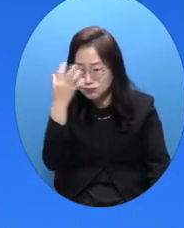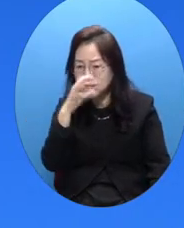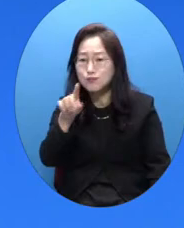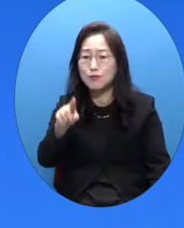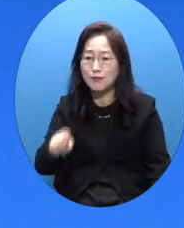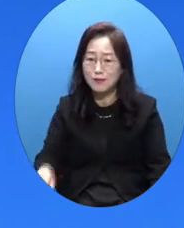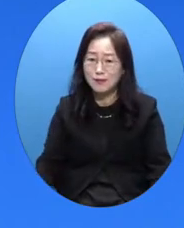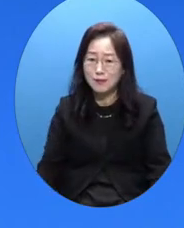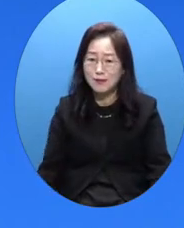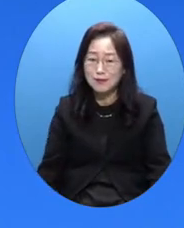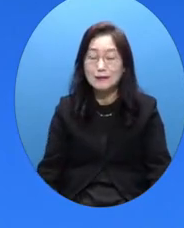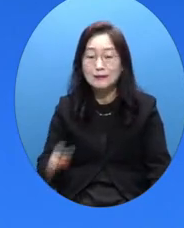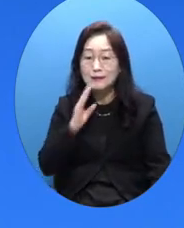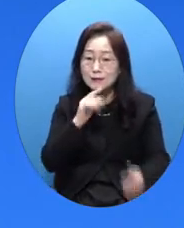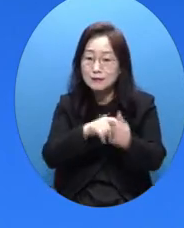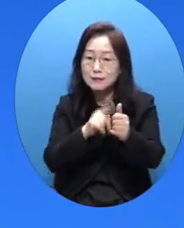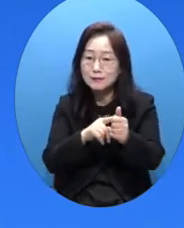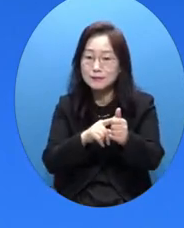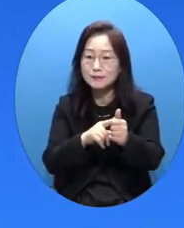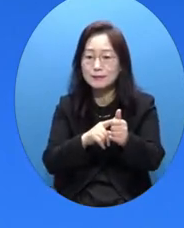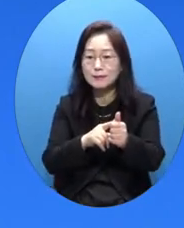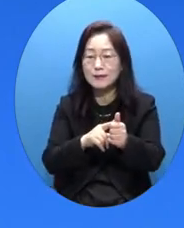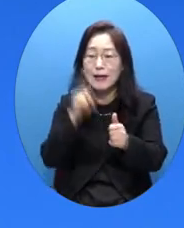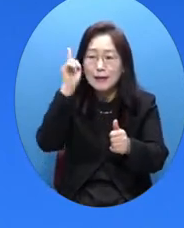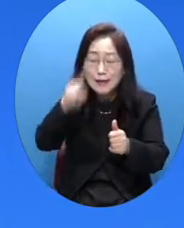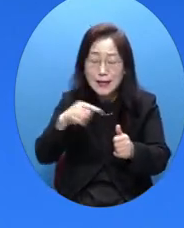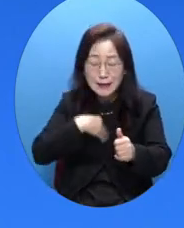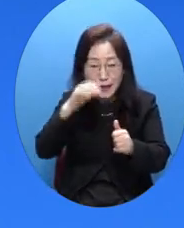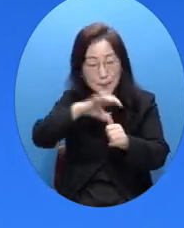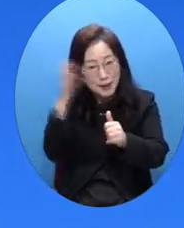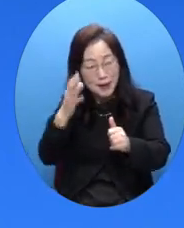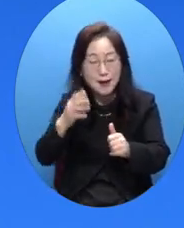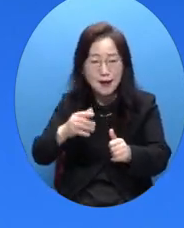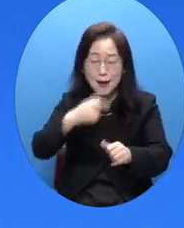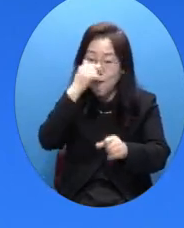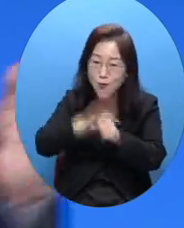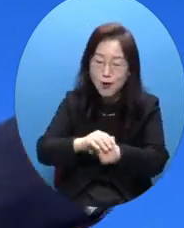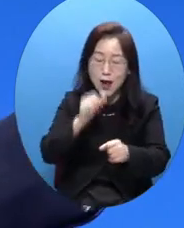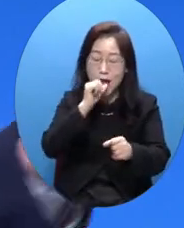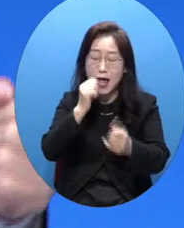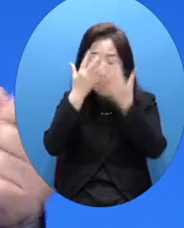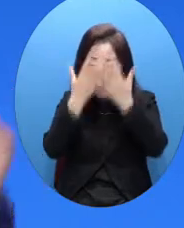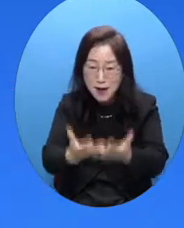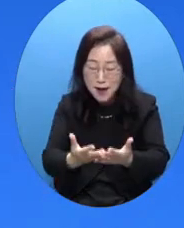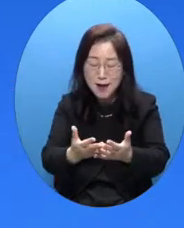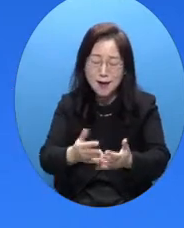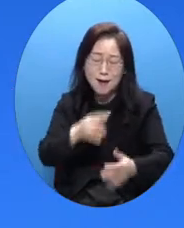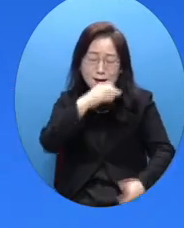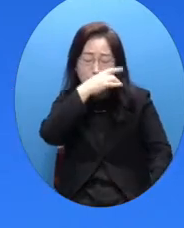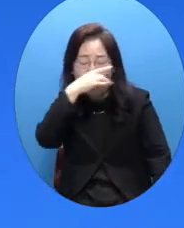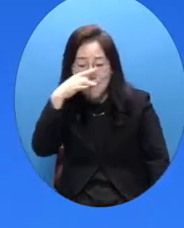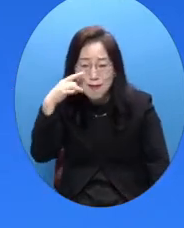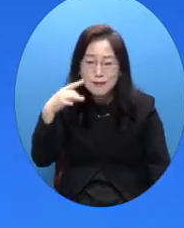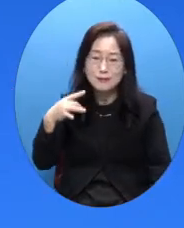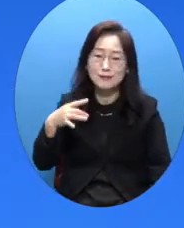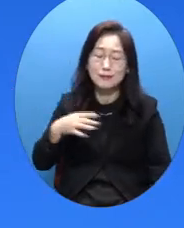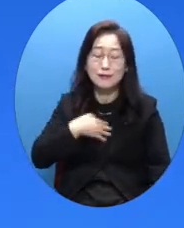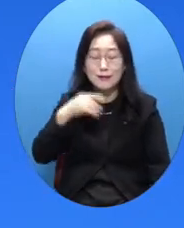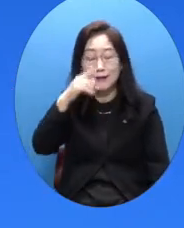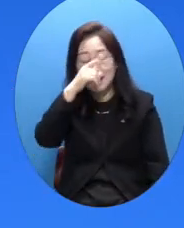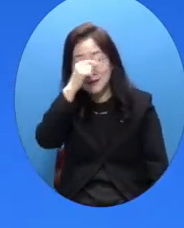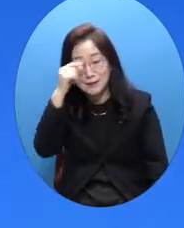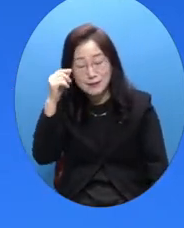he completely forgot about Joseph and Joseph thought that oh now that cupbear is out of the prison